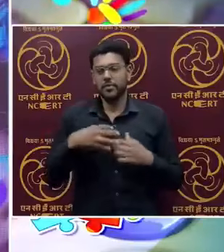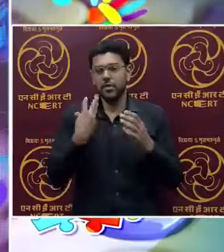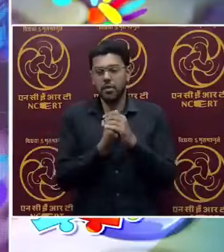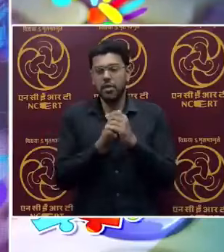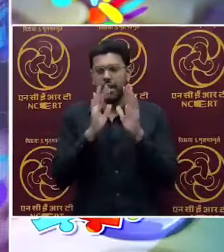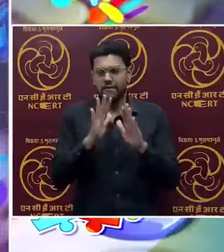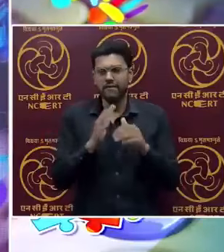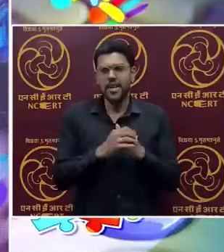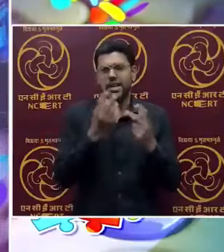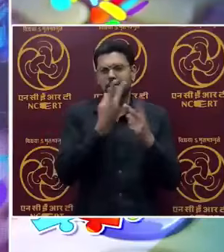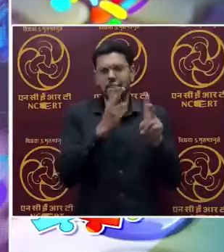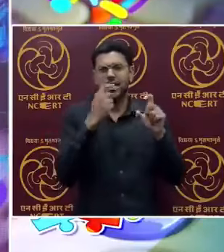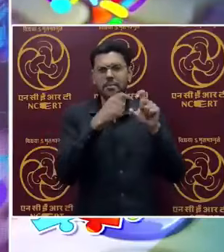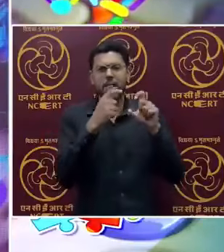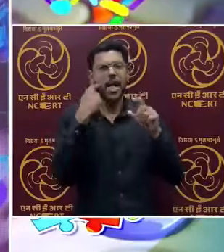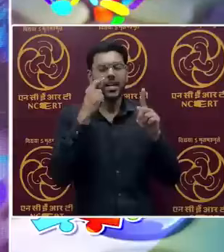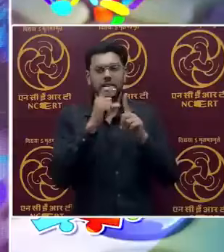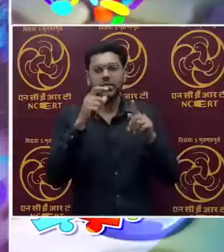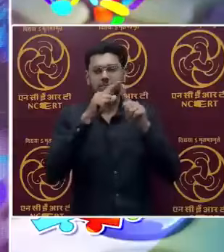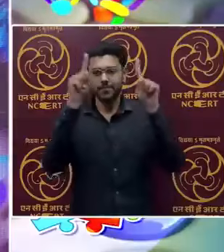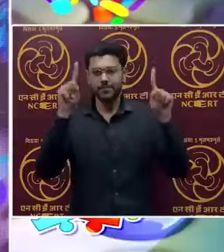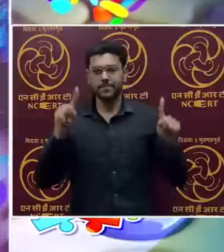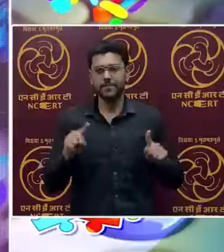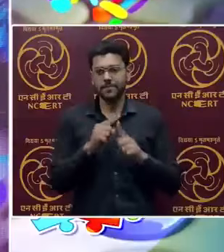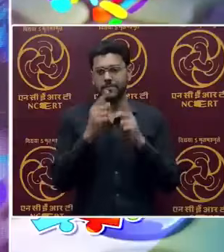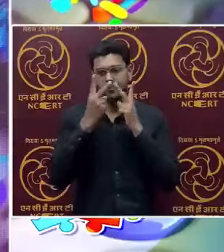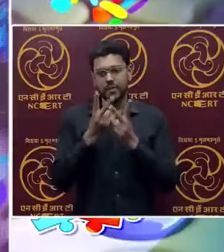have a dedicated email ID, that is